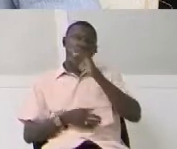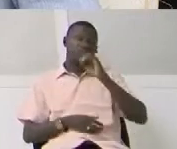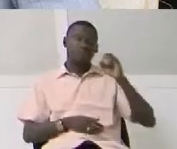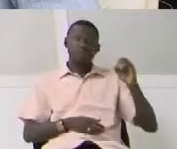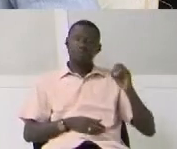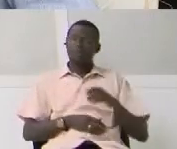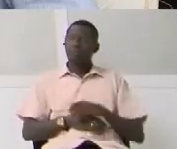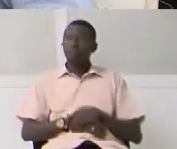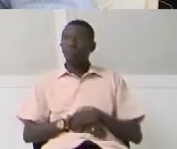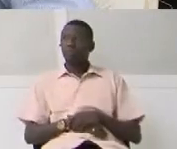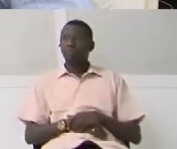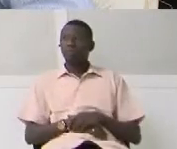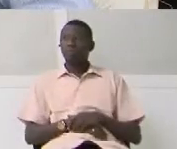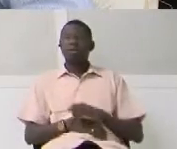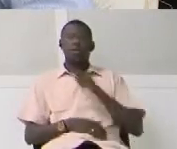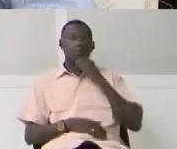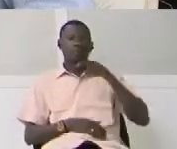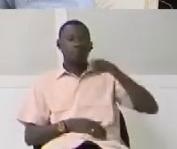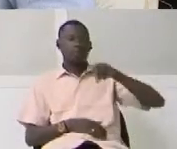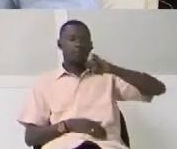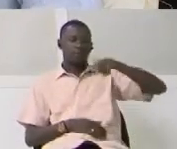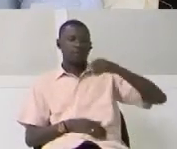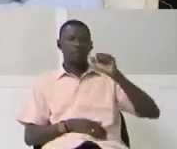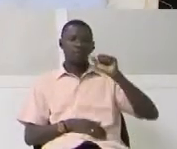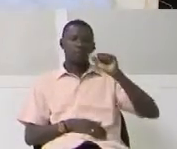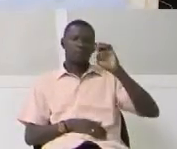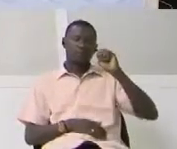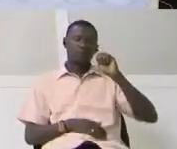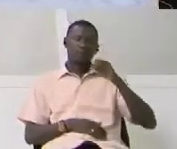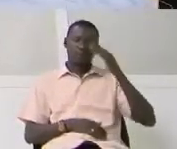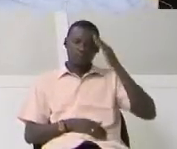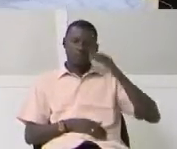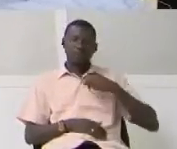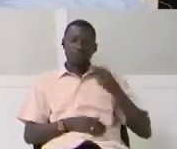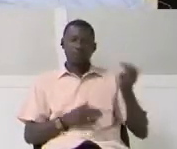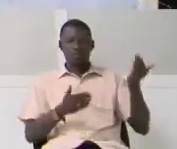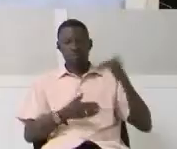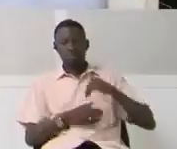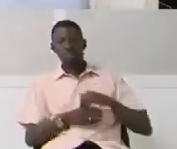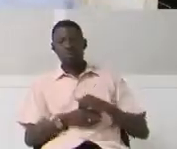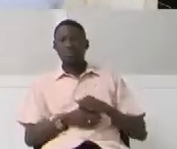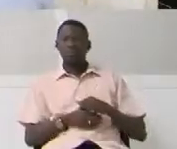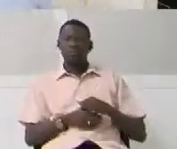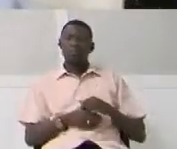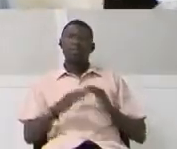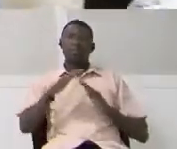that. Mr. Njai, thank you so much for coming. The meeting is over. Thank you. 2:15.